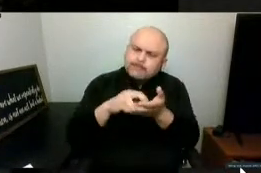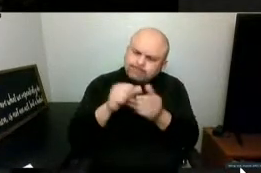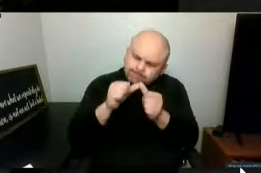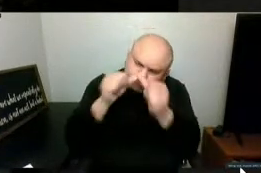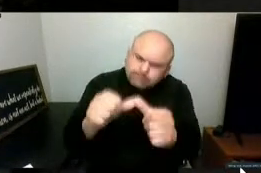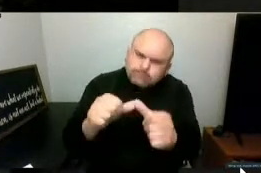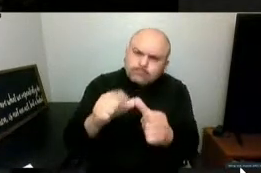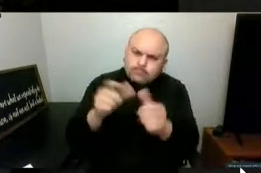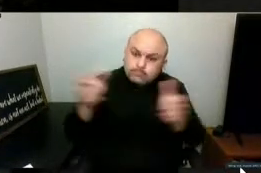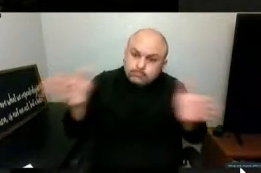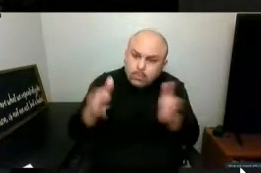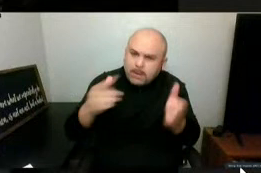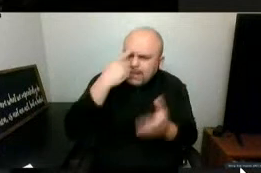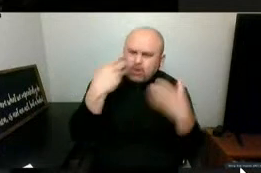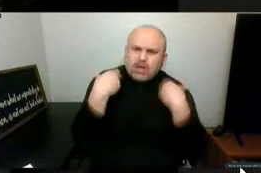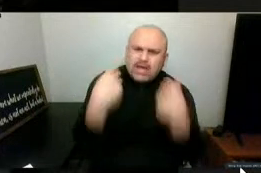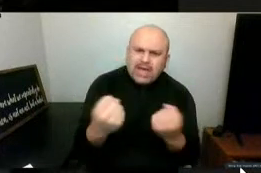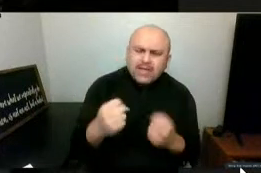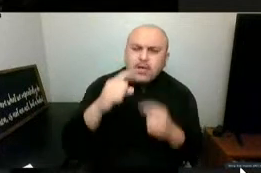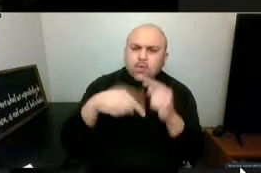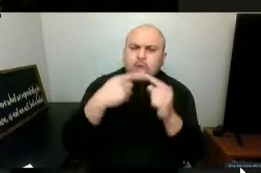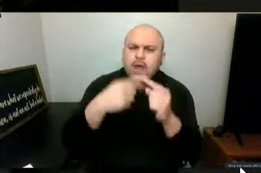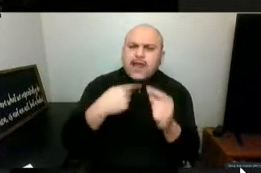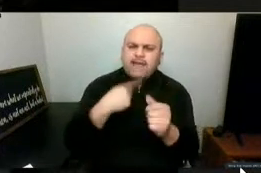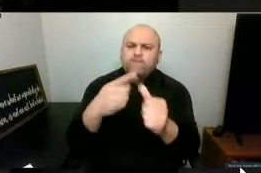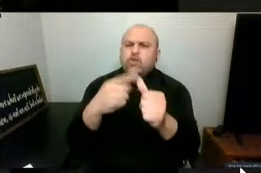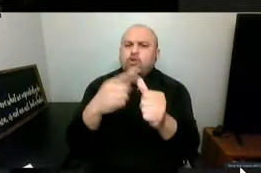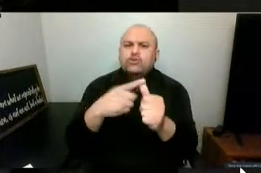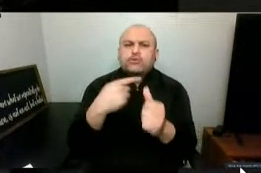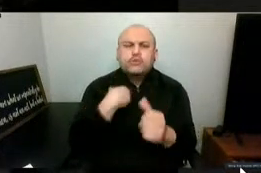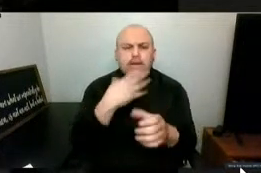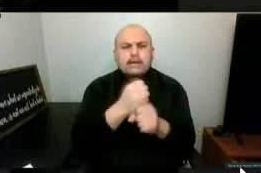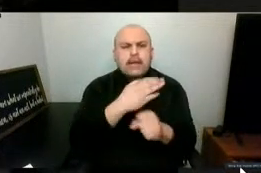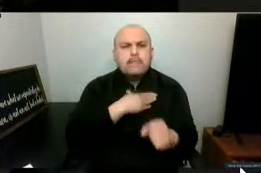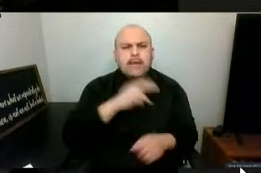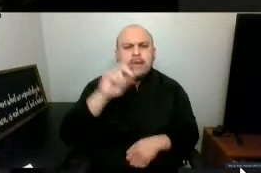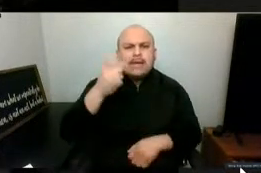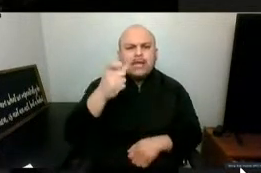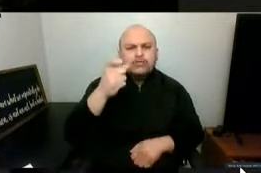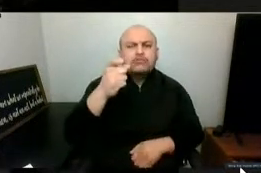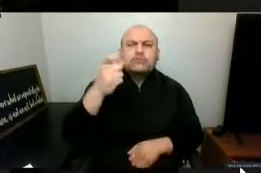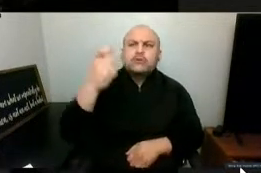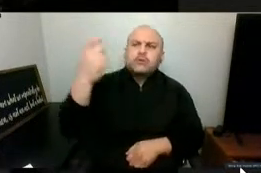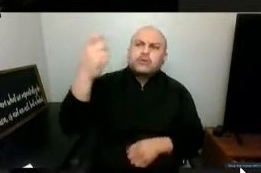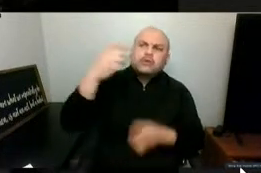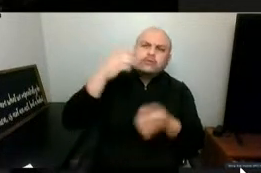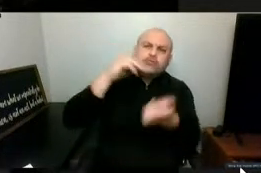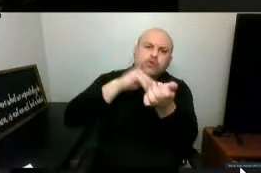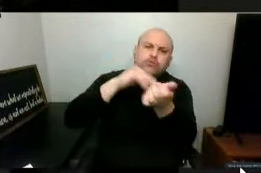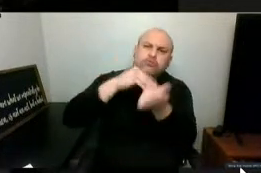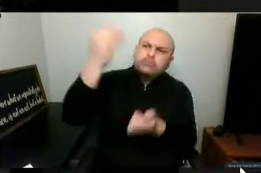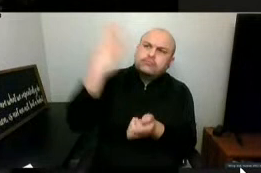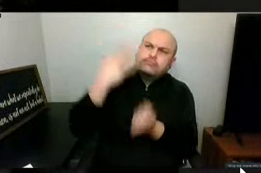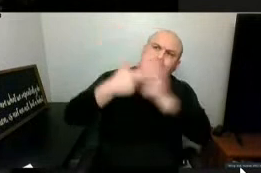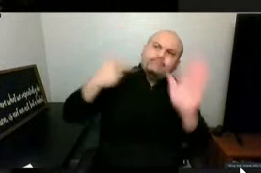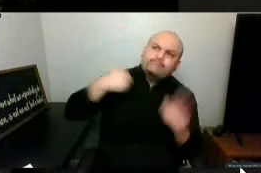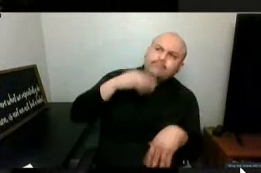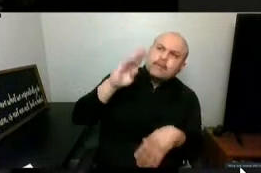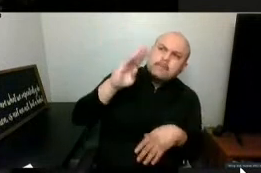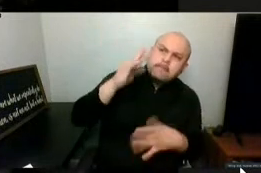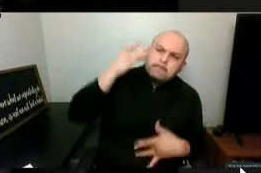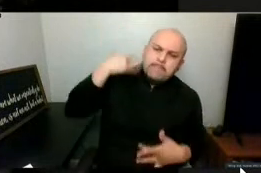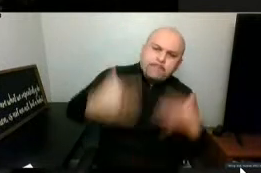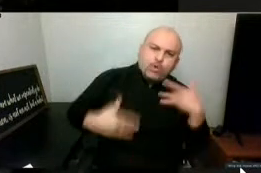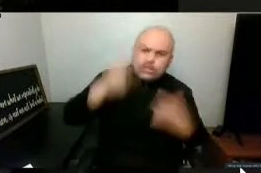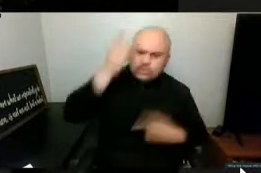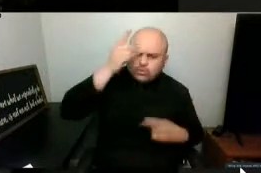health. You know, when I first got my diagnosis of bipolar disorder, it was very helpful for me to be around disability advocates who